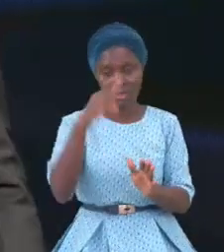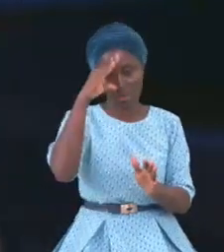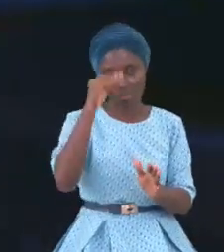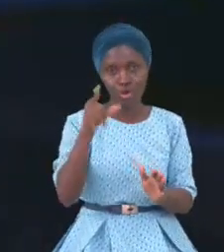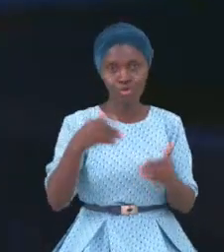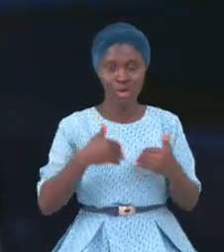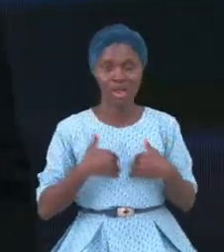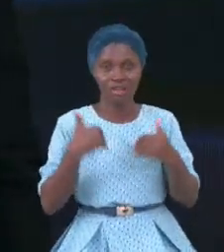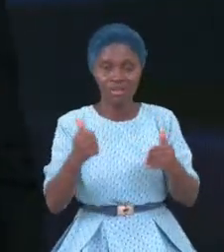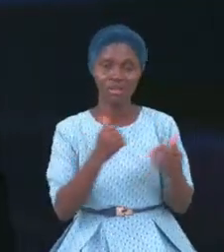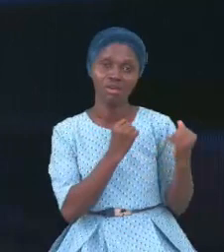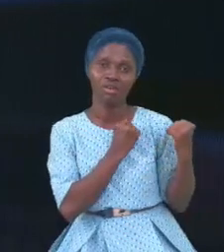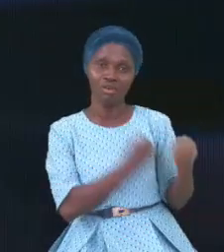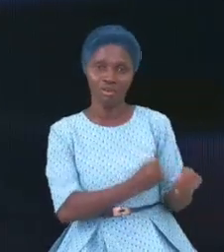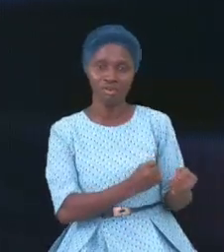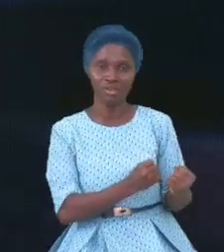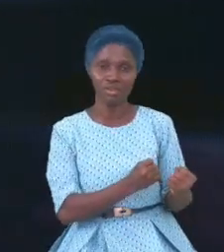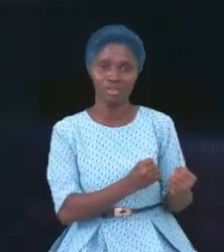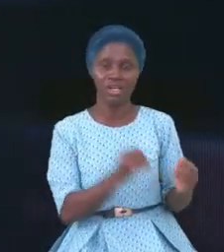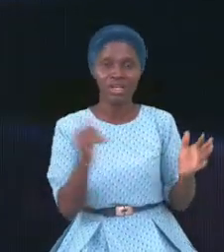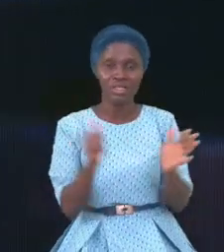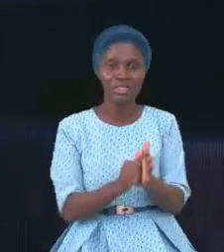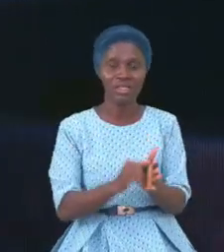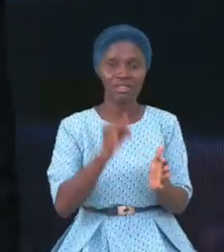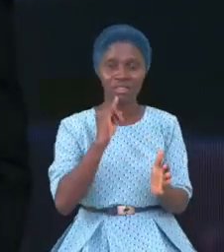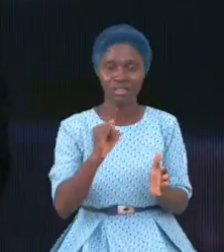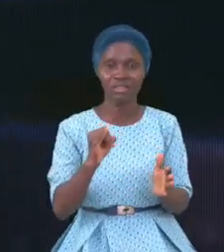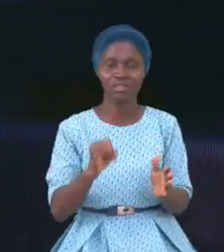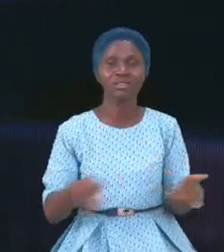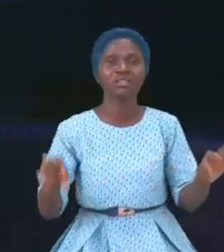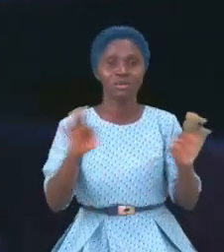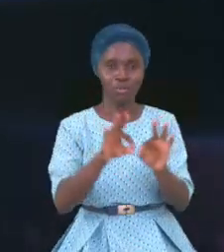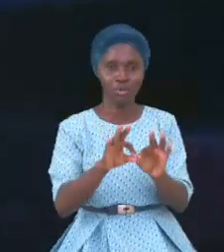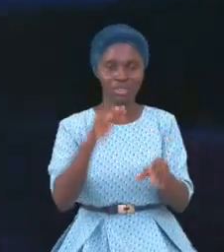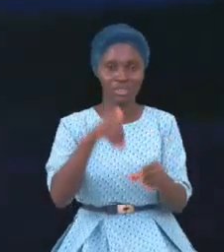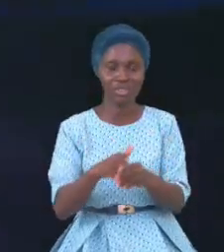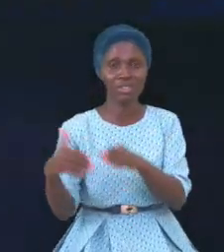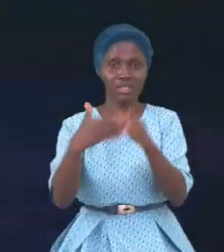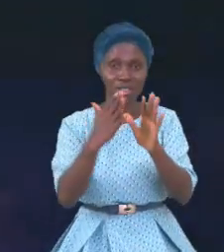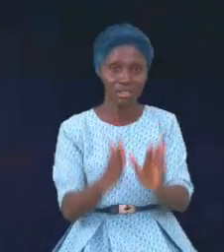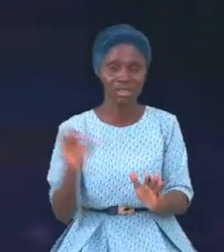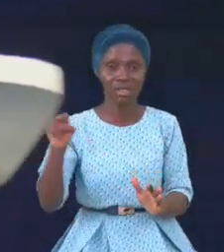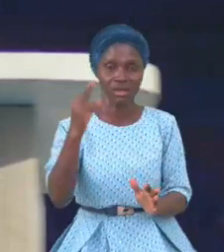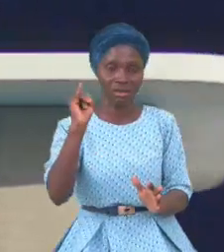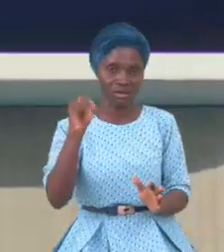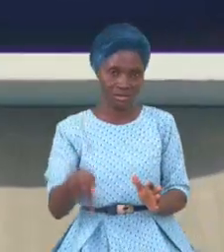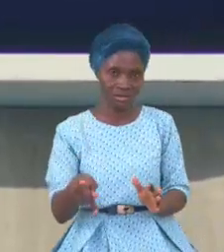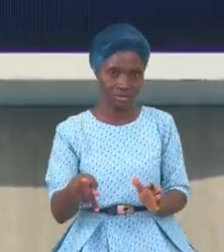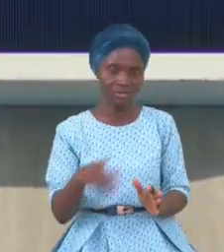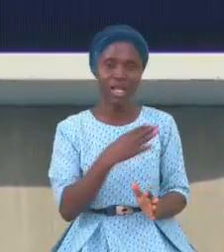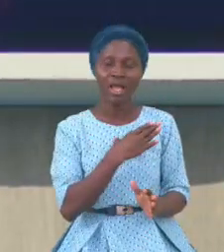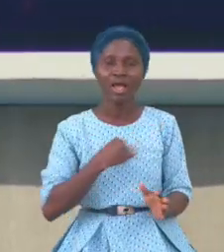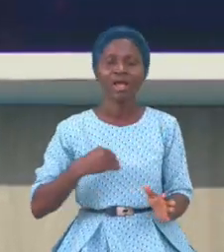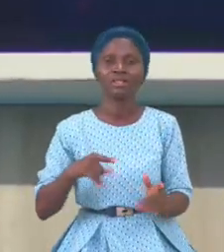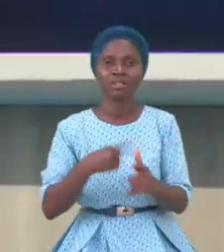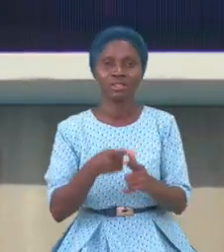courage that is necessary in leadership. And then you have steadfastness in that